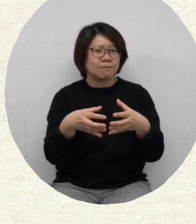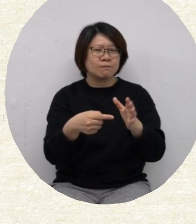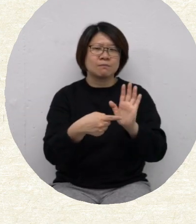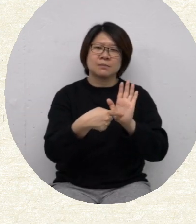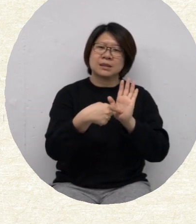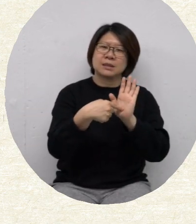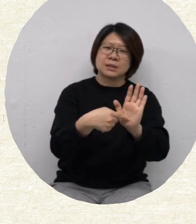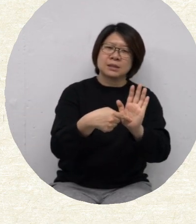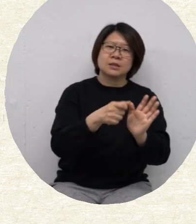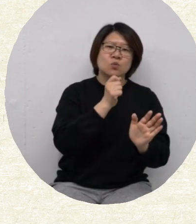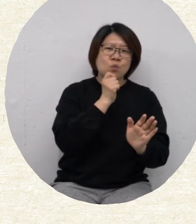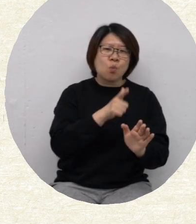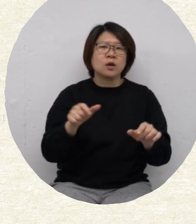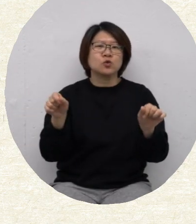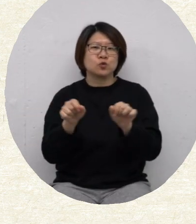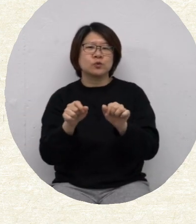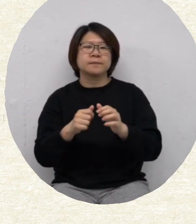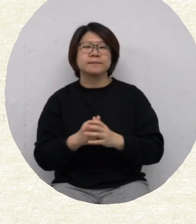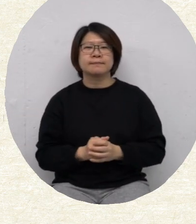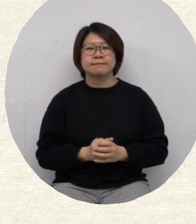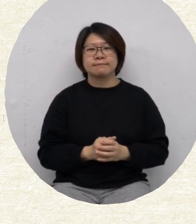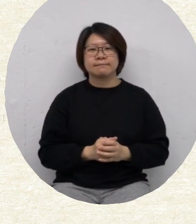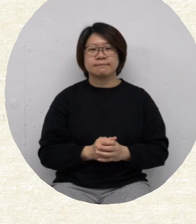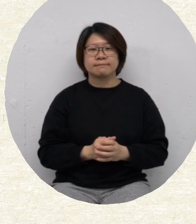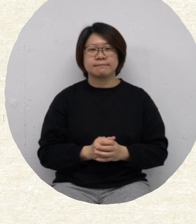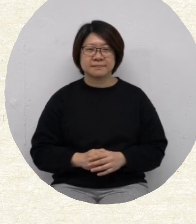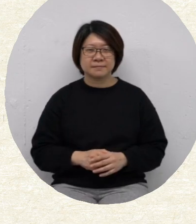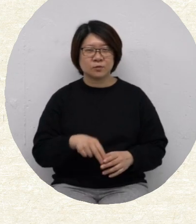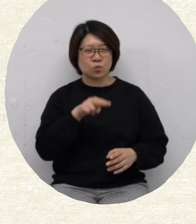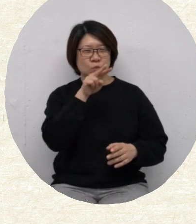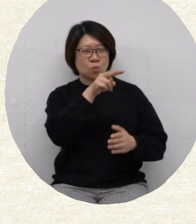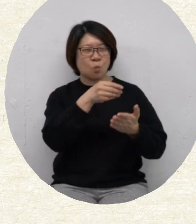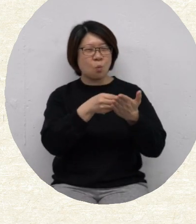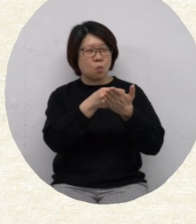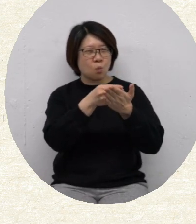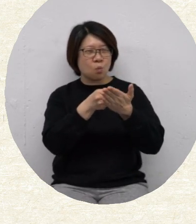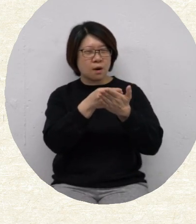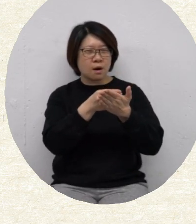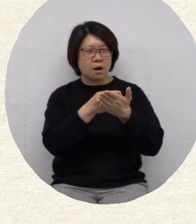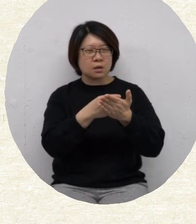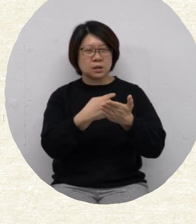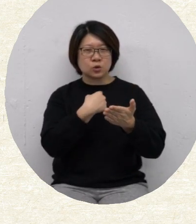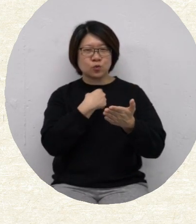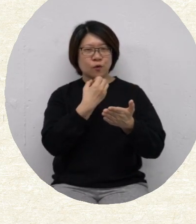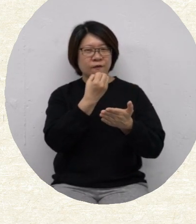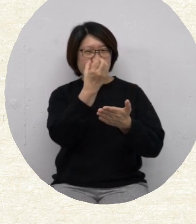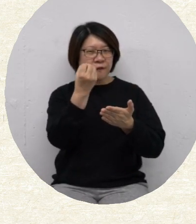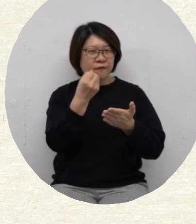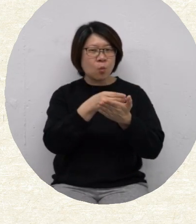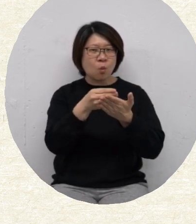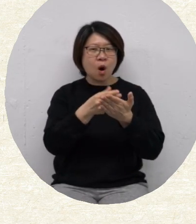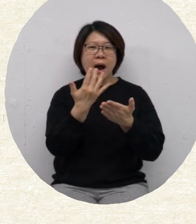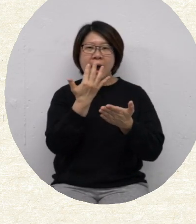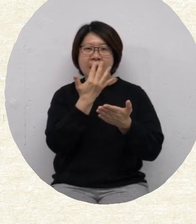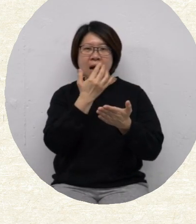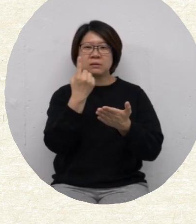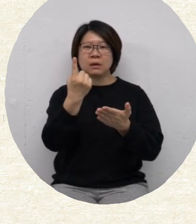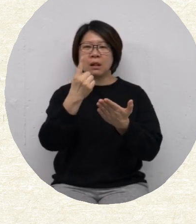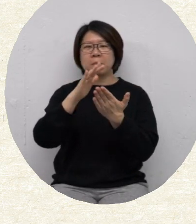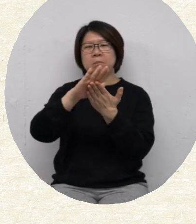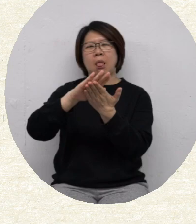Conceptually, these throwaway objects and cut flowers engage in a dialogue that also speaks about impermanence